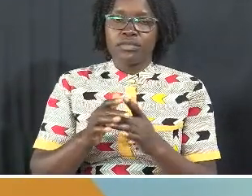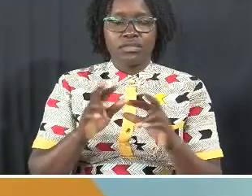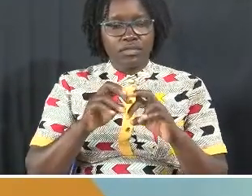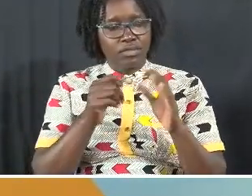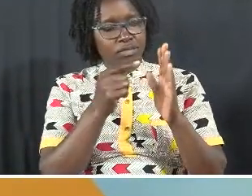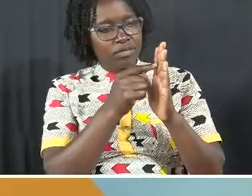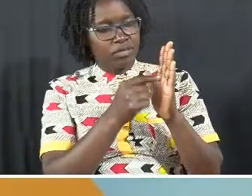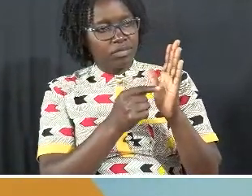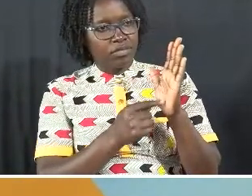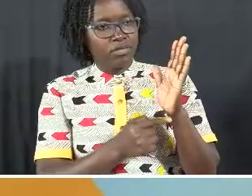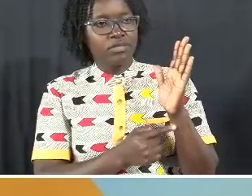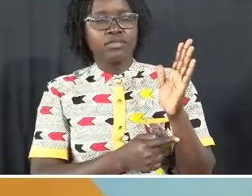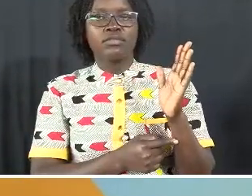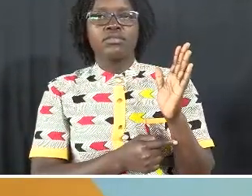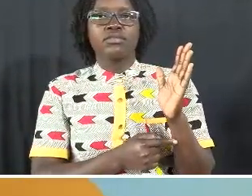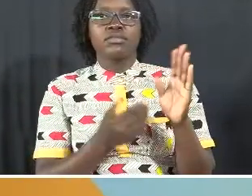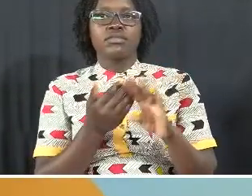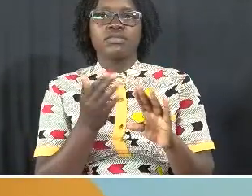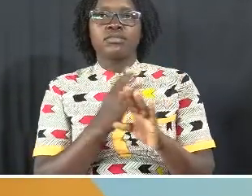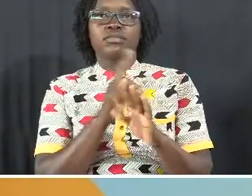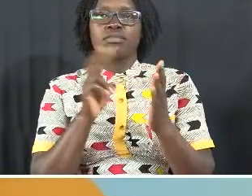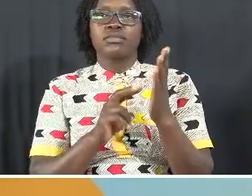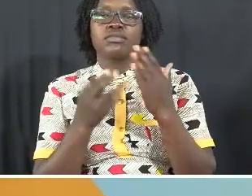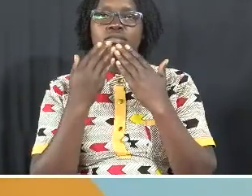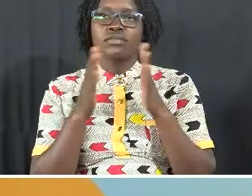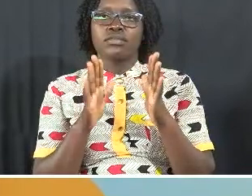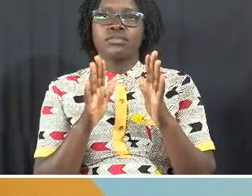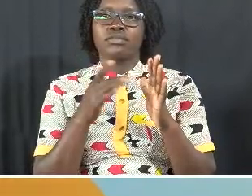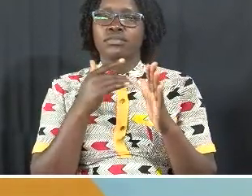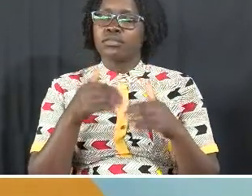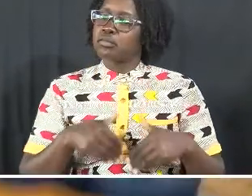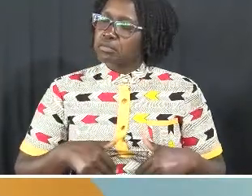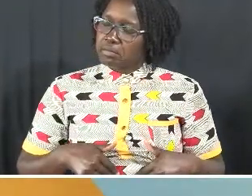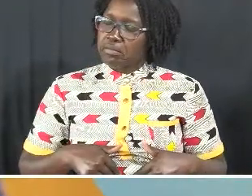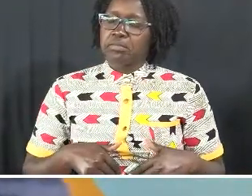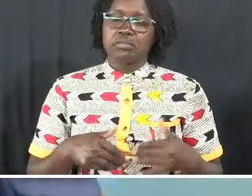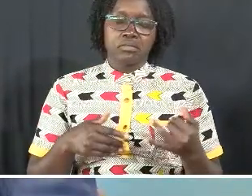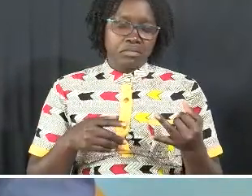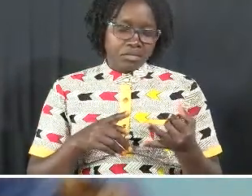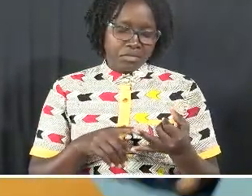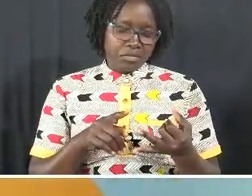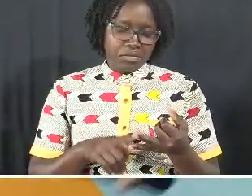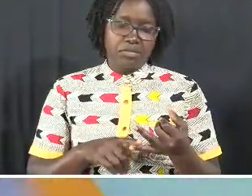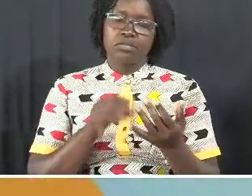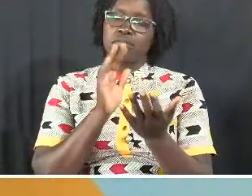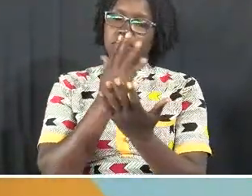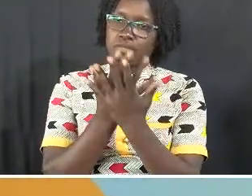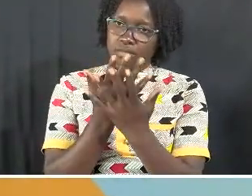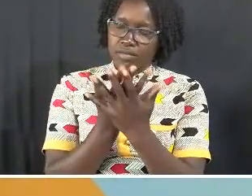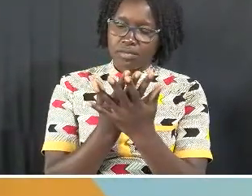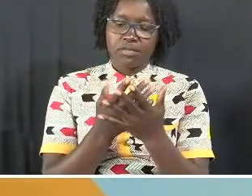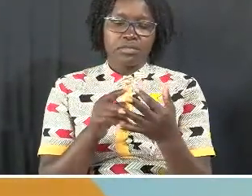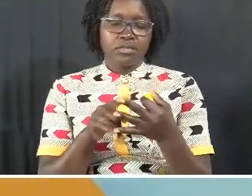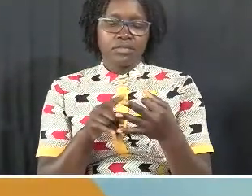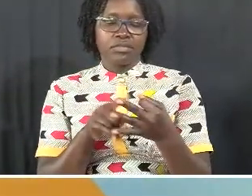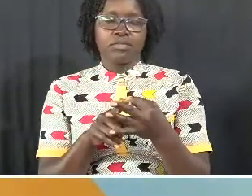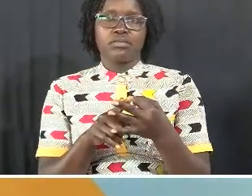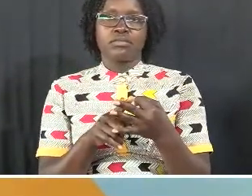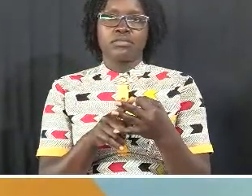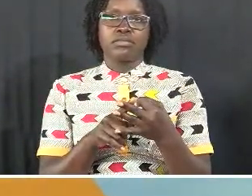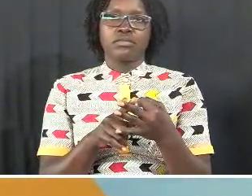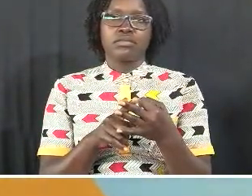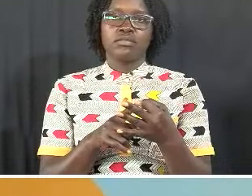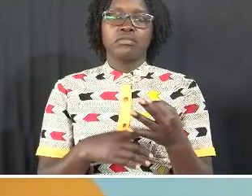had ready to you before. I said, I was hungry, I was in jail, I